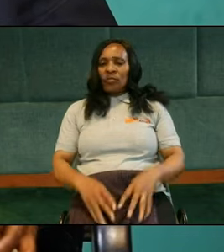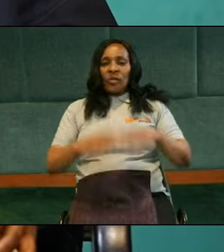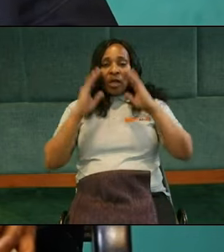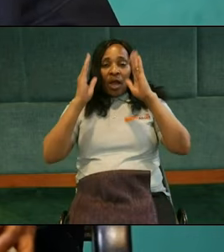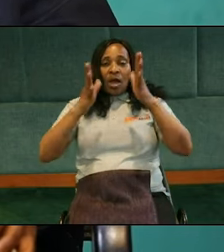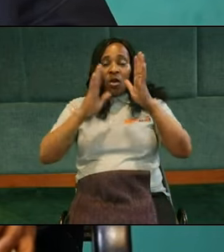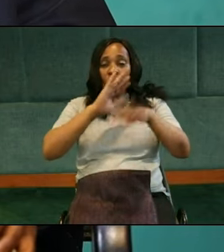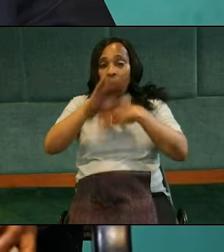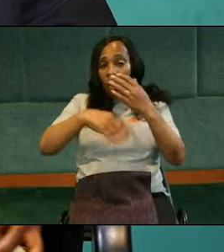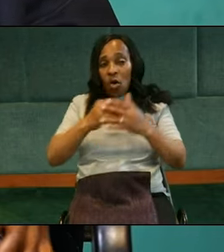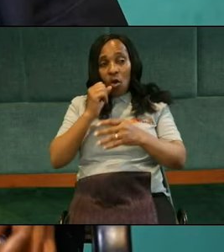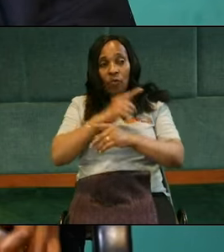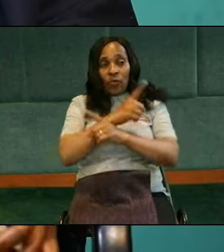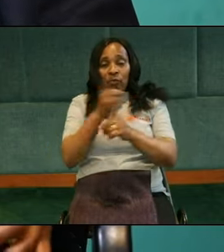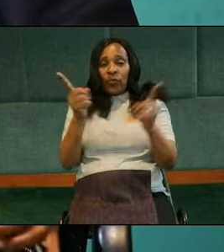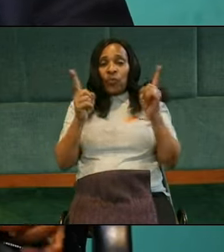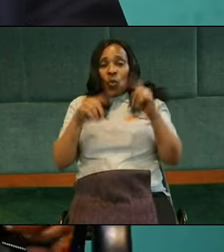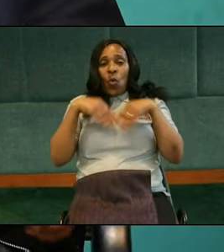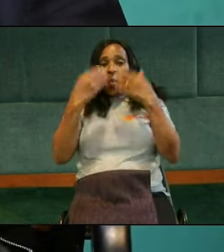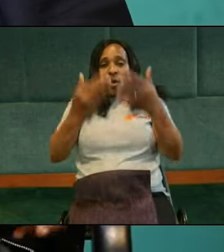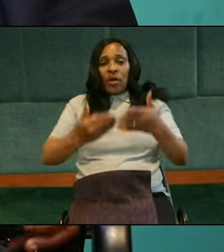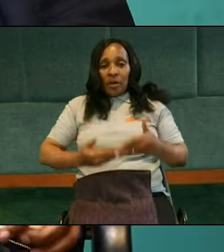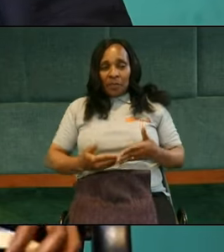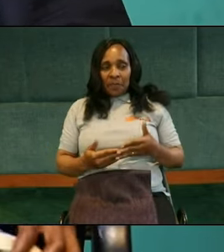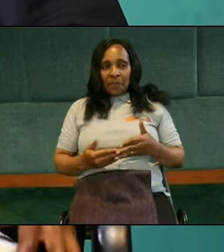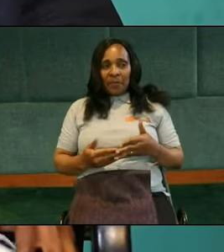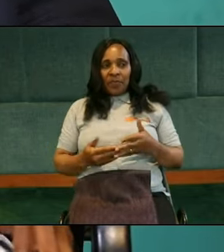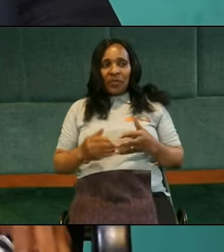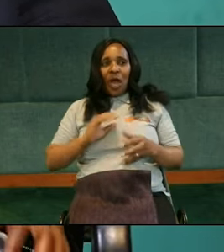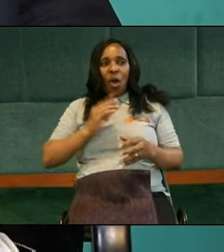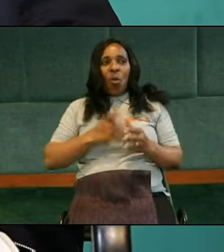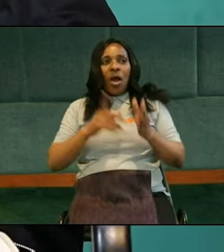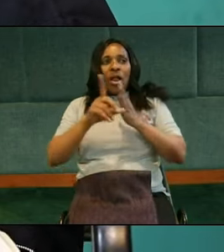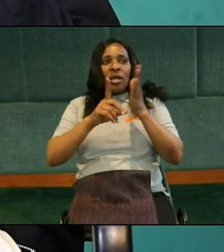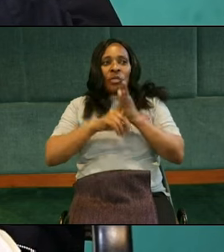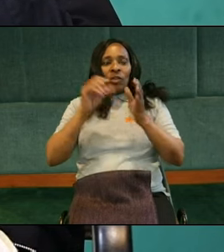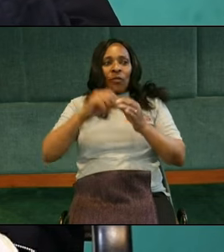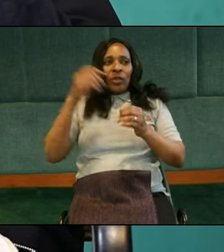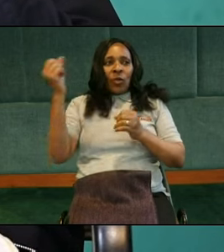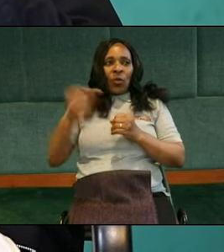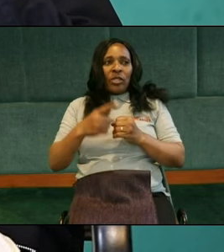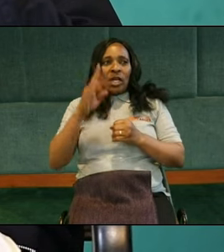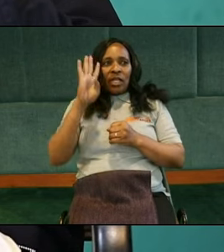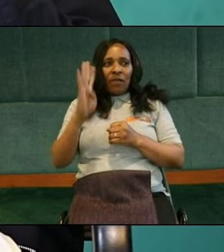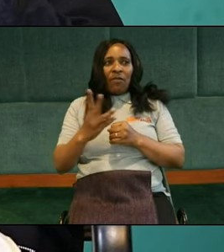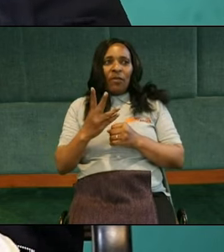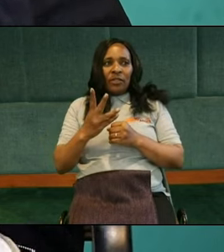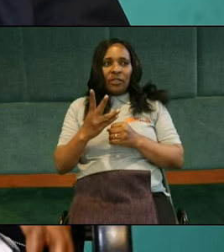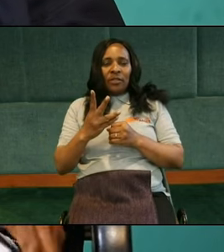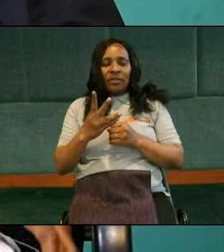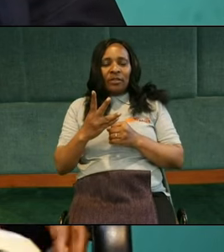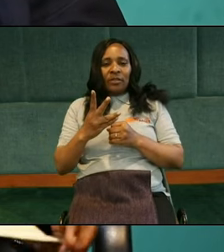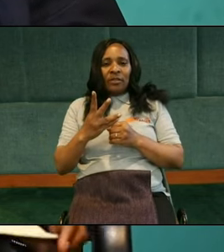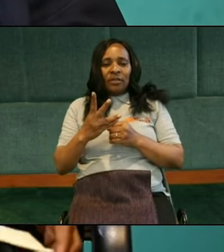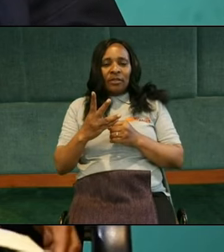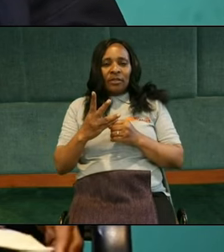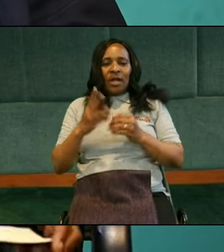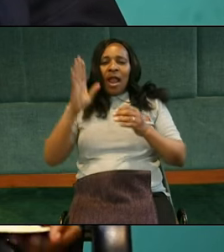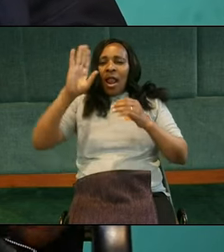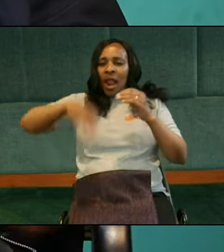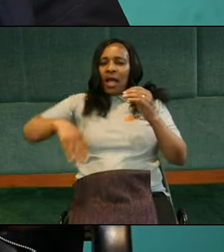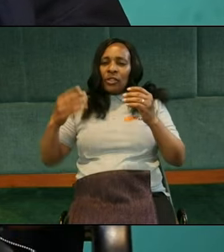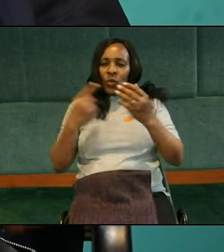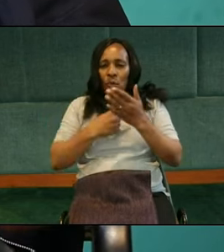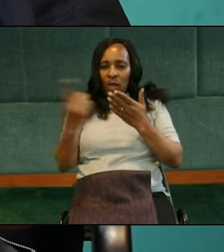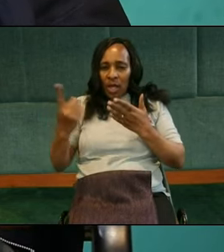Greetings to all of you, and welcome to our lesson of the quarter, the fourth lesson of the quarter. Last week